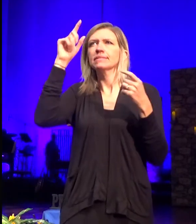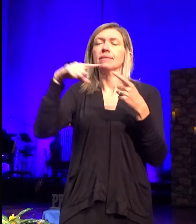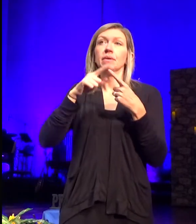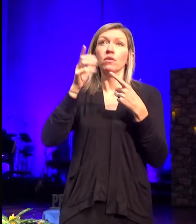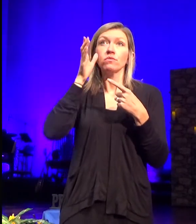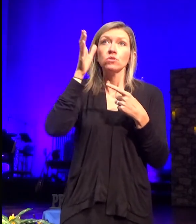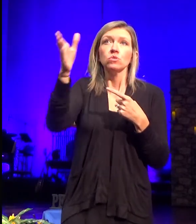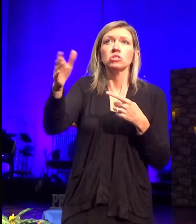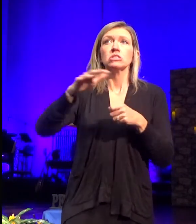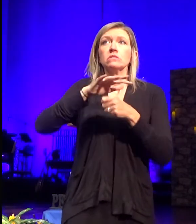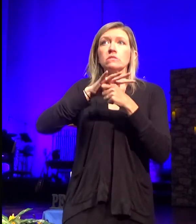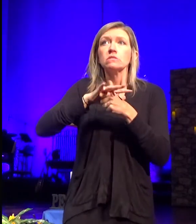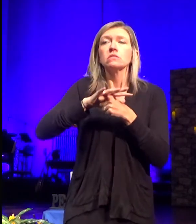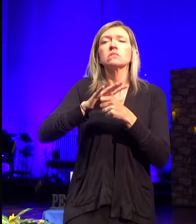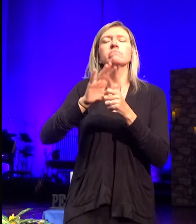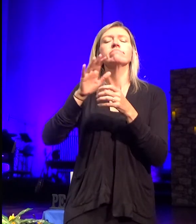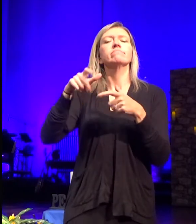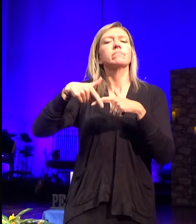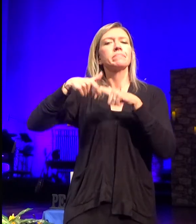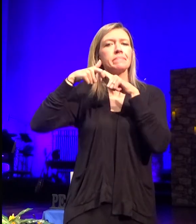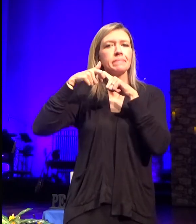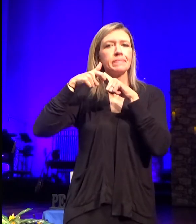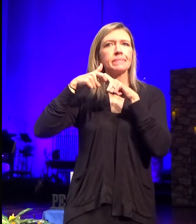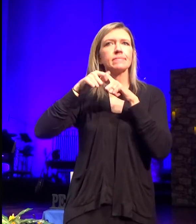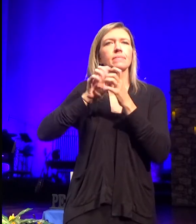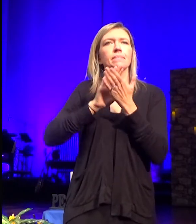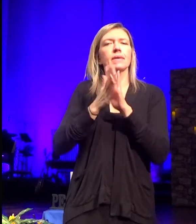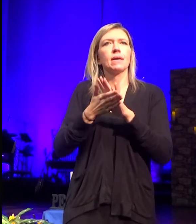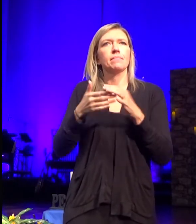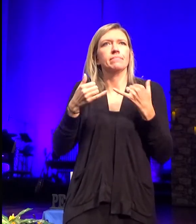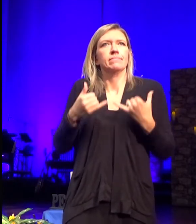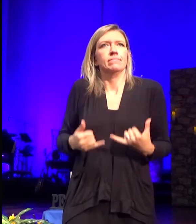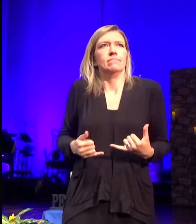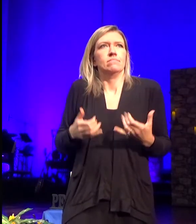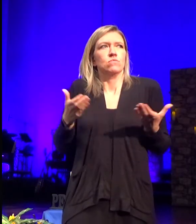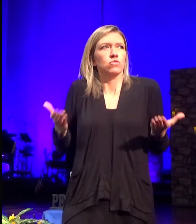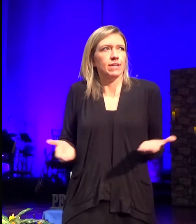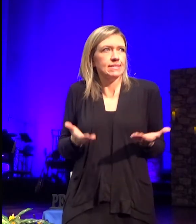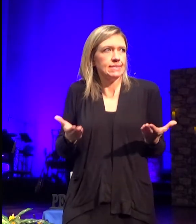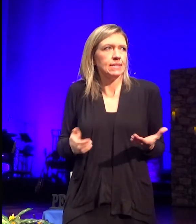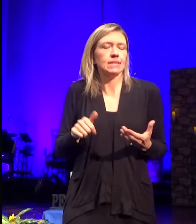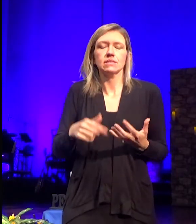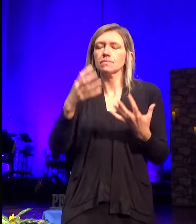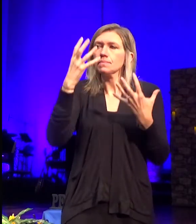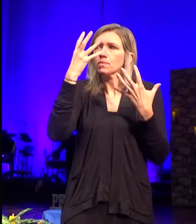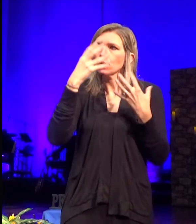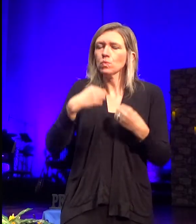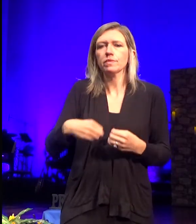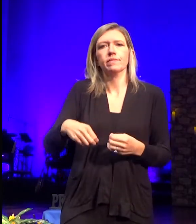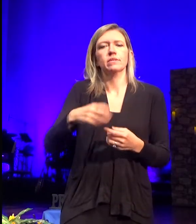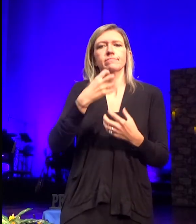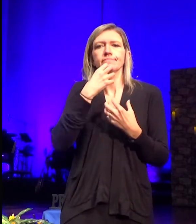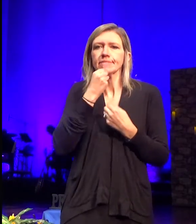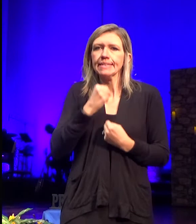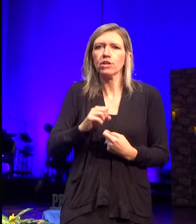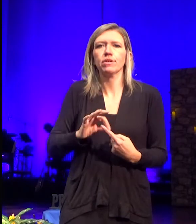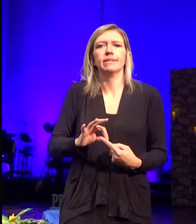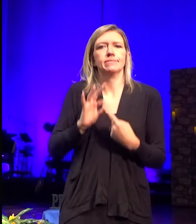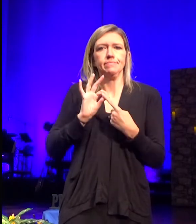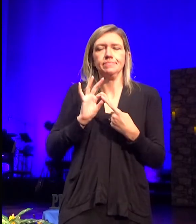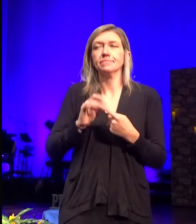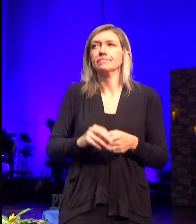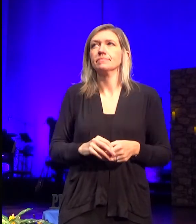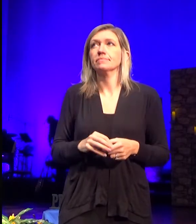come. Be ever so present in this divine beauty of the sacred. So what